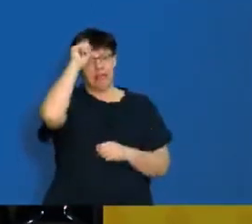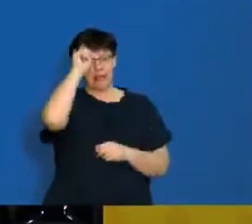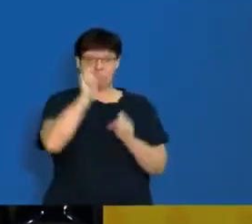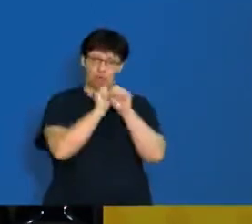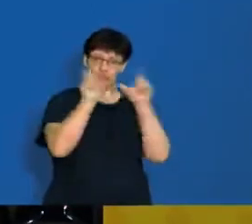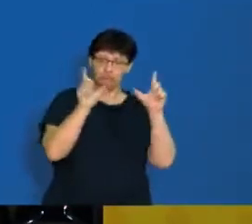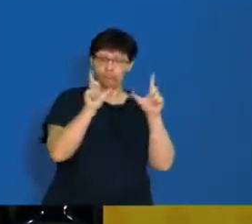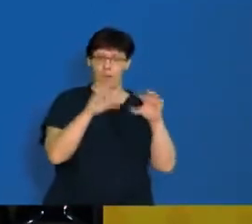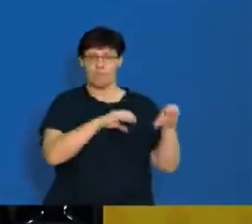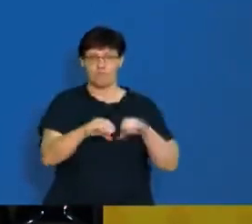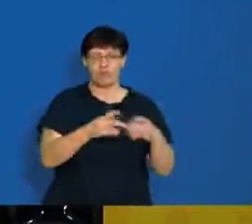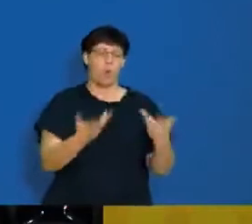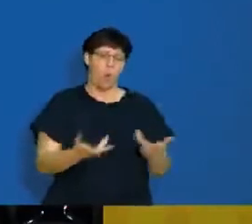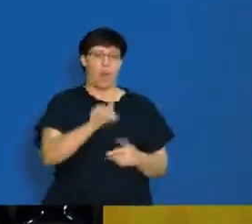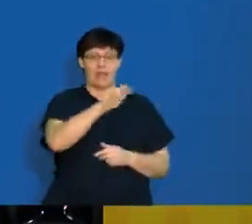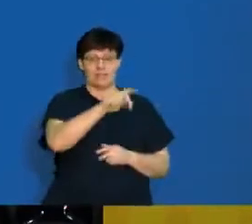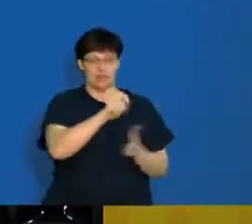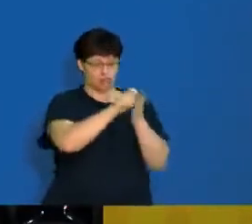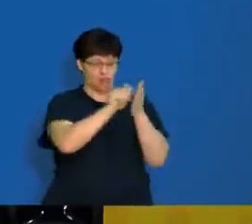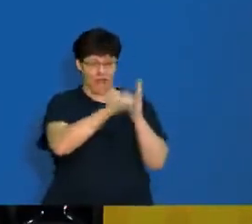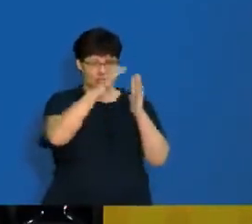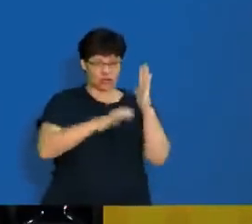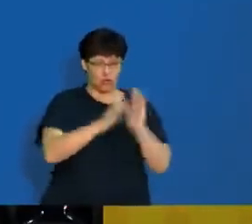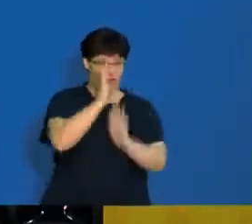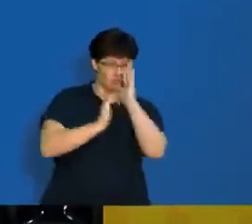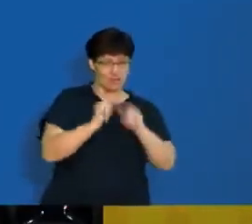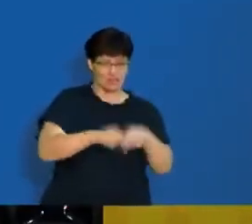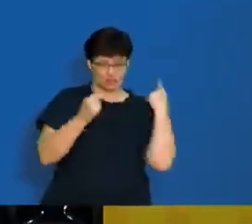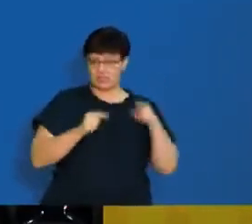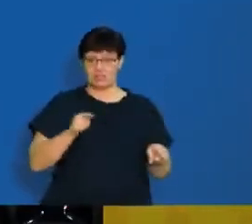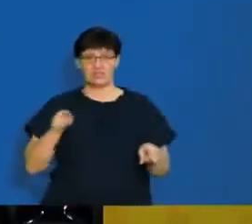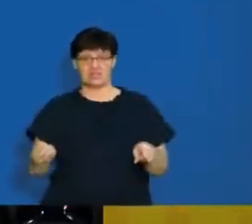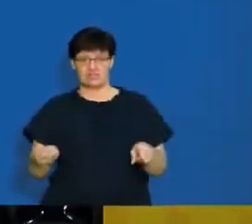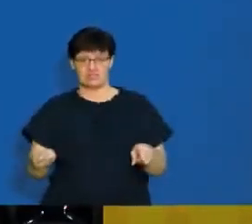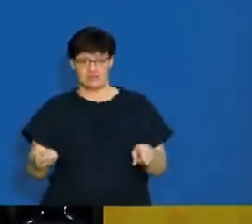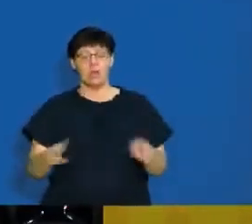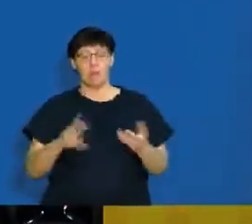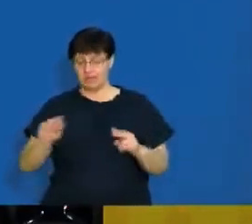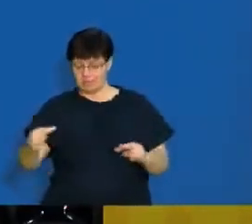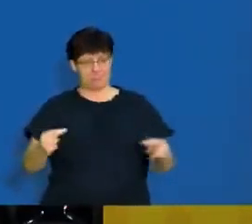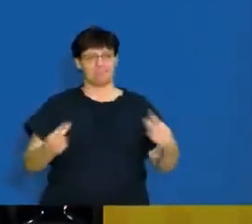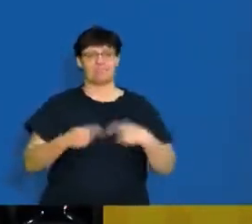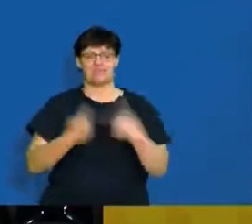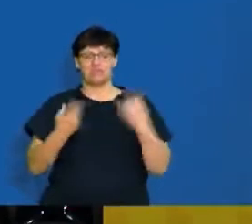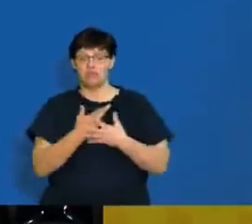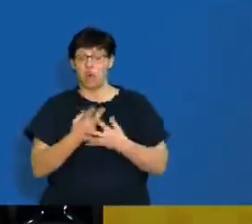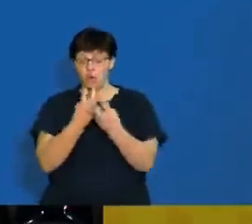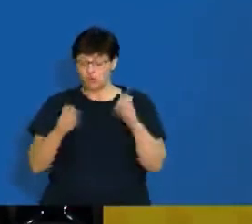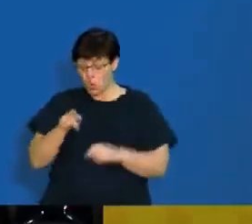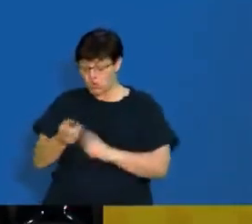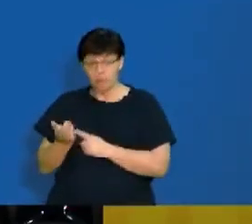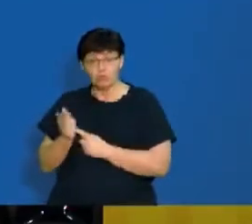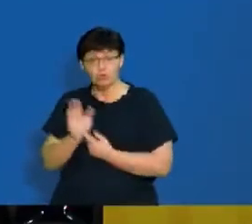Movement or even the ANC. So you should be able to look for information in the source that shows